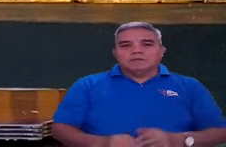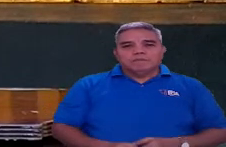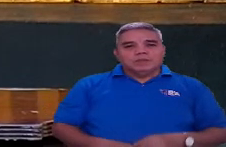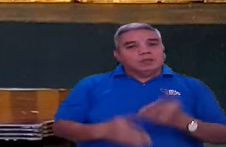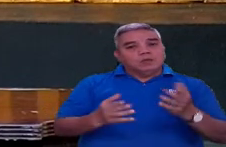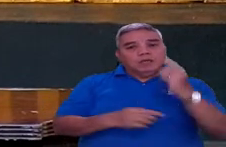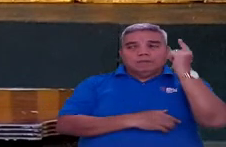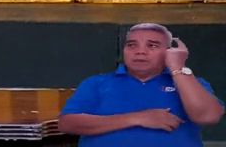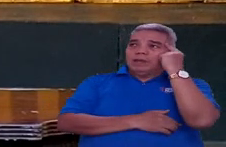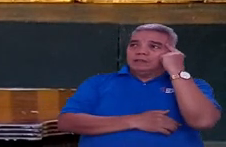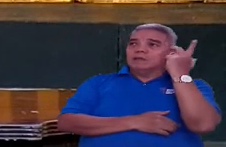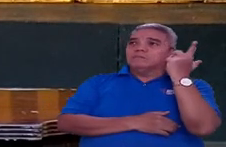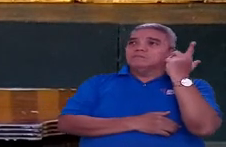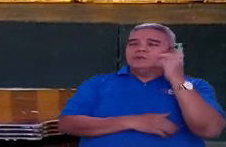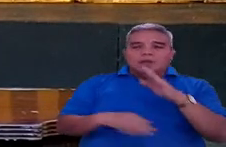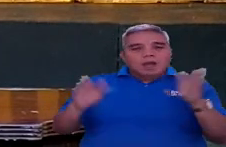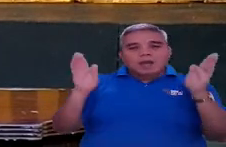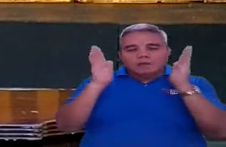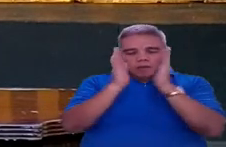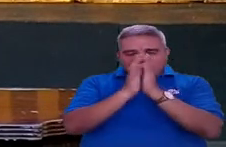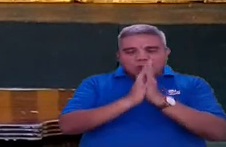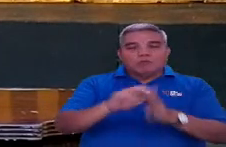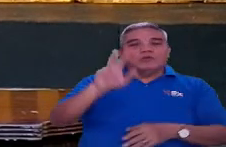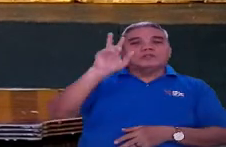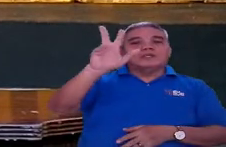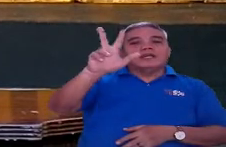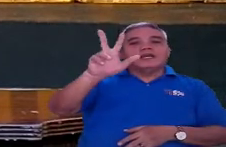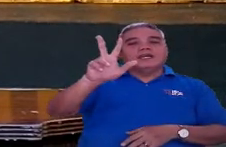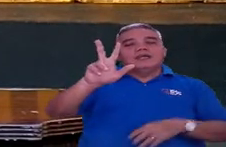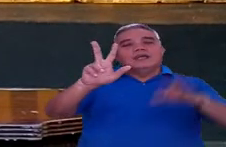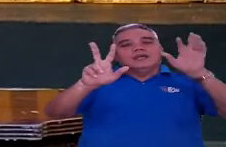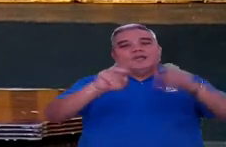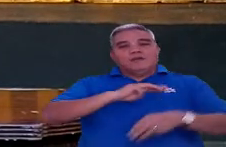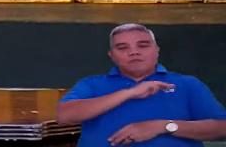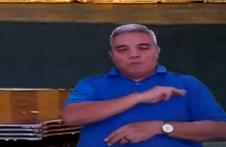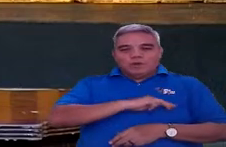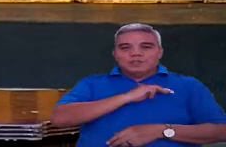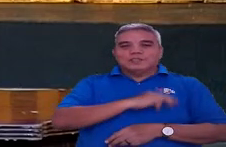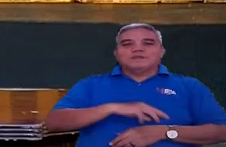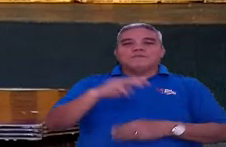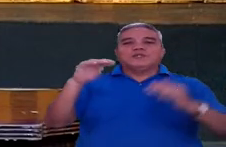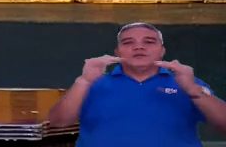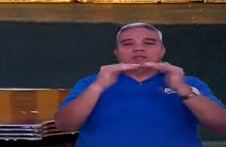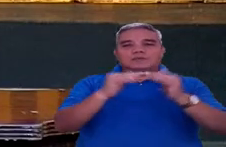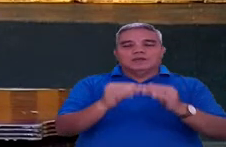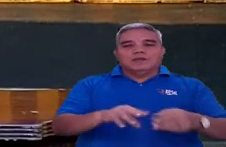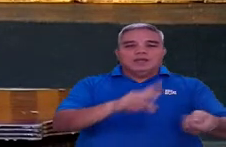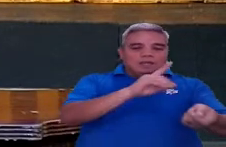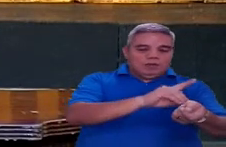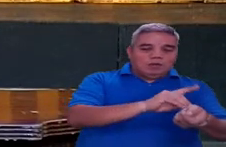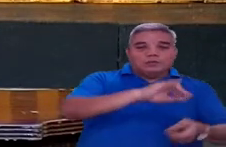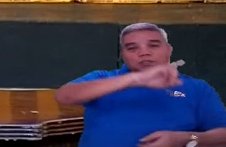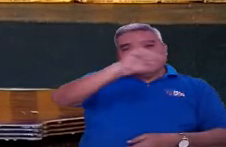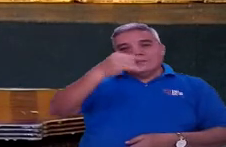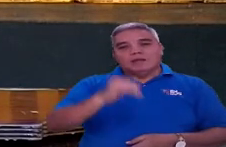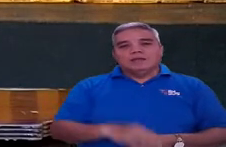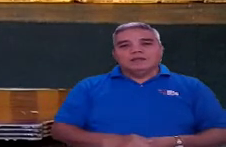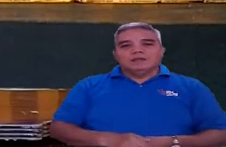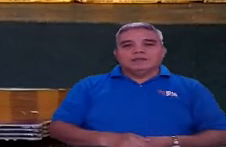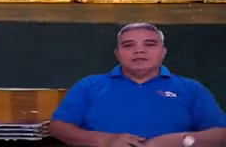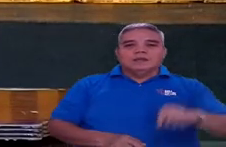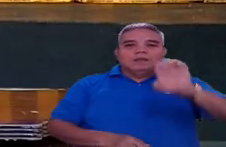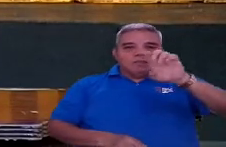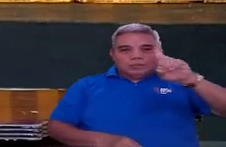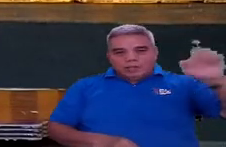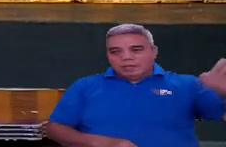In my mind, I have prayed for 3 speakers. First missions conference, Dr. Gisalva, Pastor